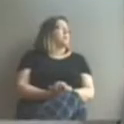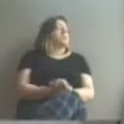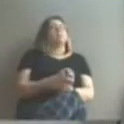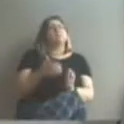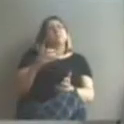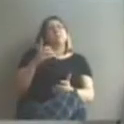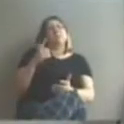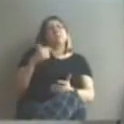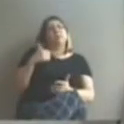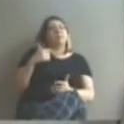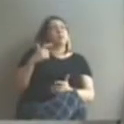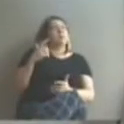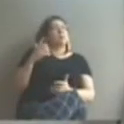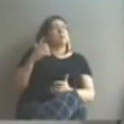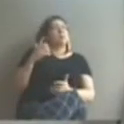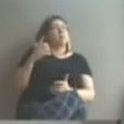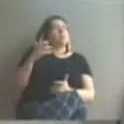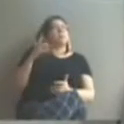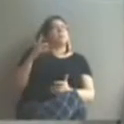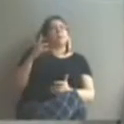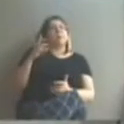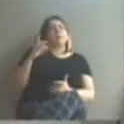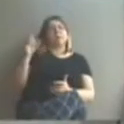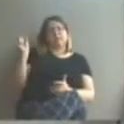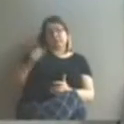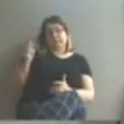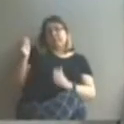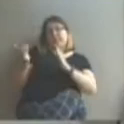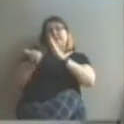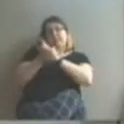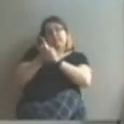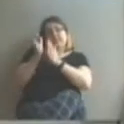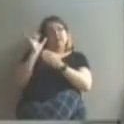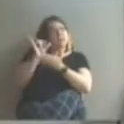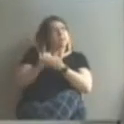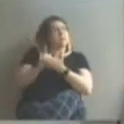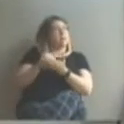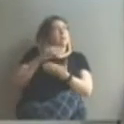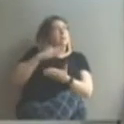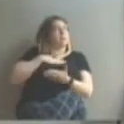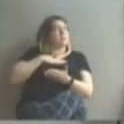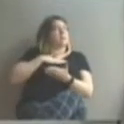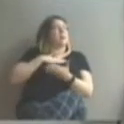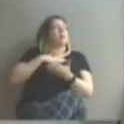I'm not going to stand on all that. So we understand what's going on. So my motion's been